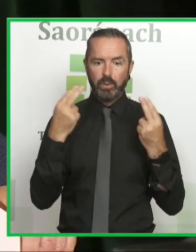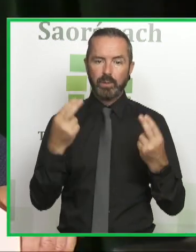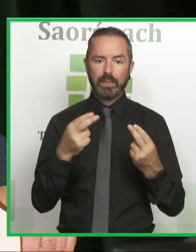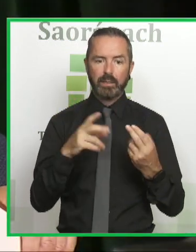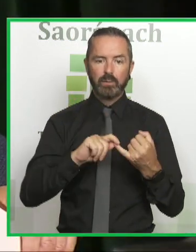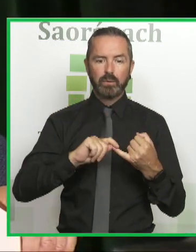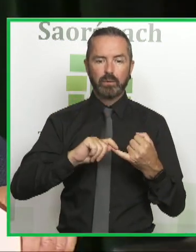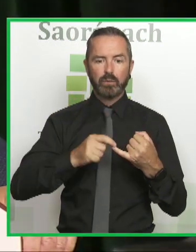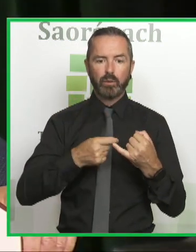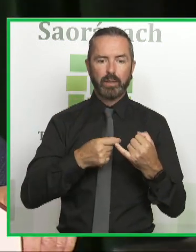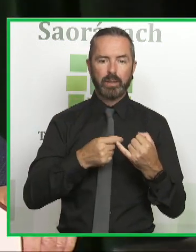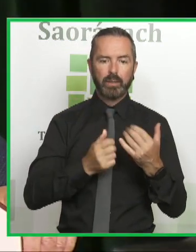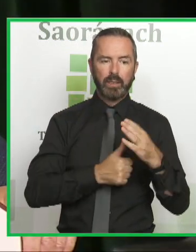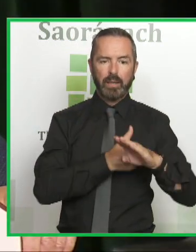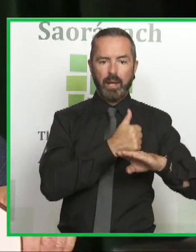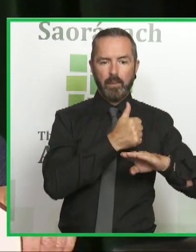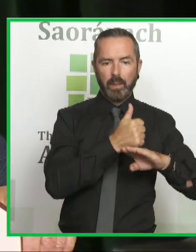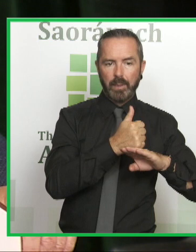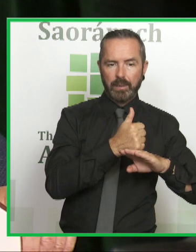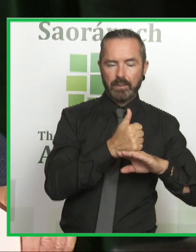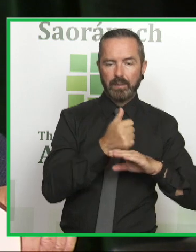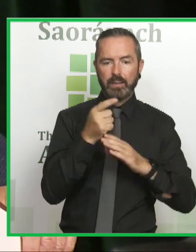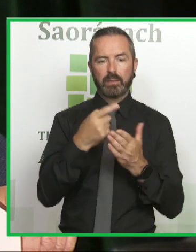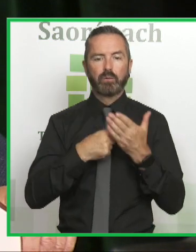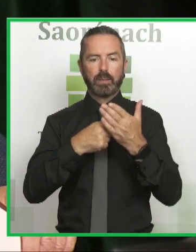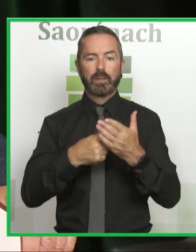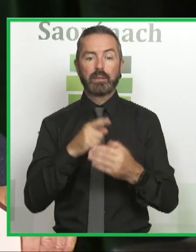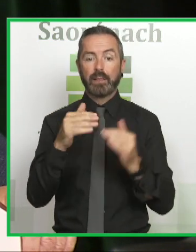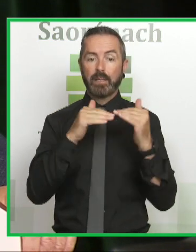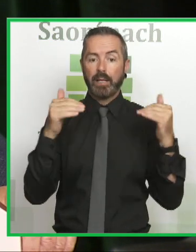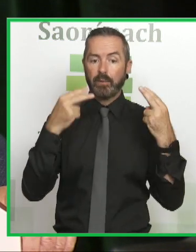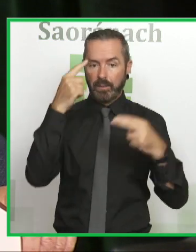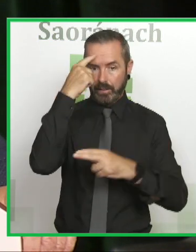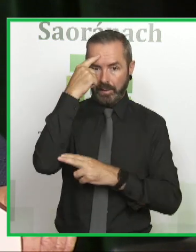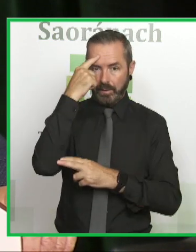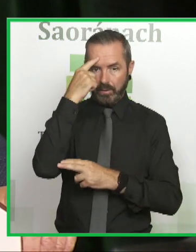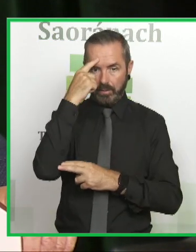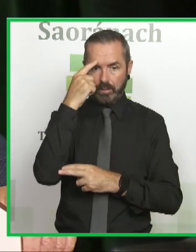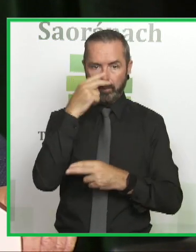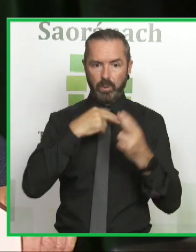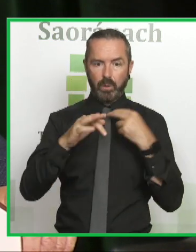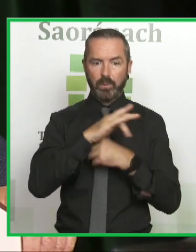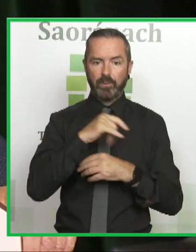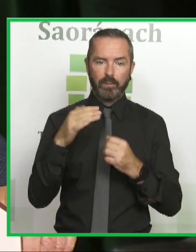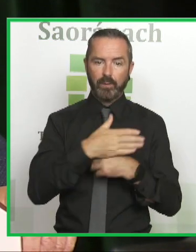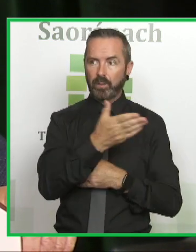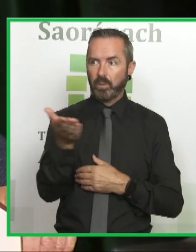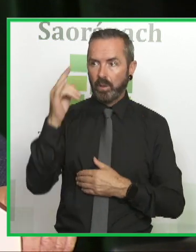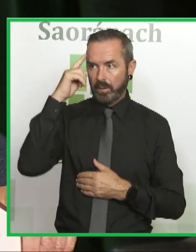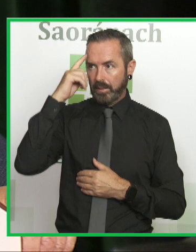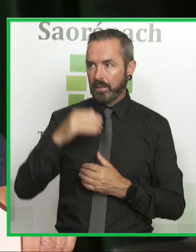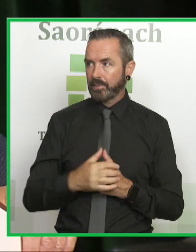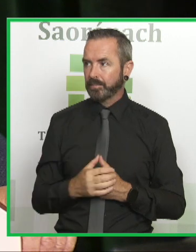place in implementation of such a recommendation. So that's the kind of level I think that came and a light bulb moment, I hope, for all of us that we need